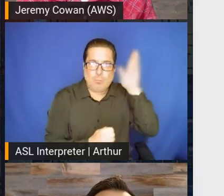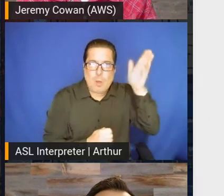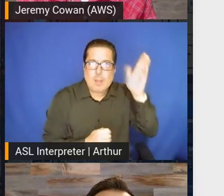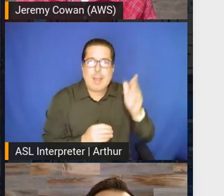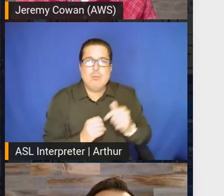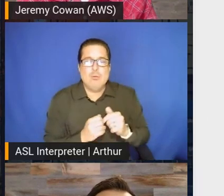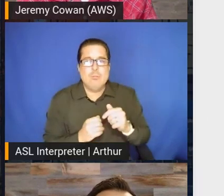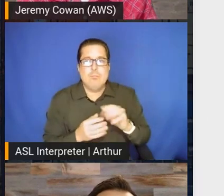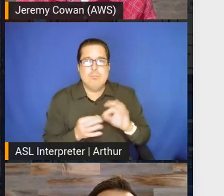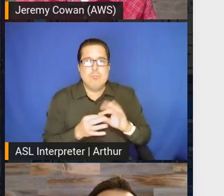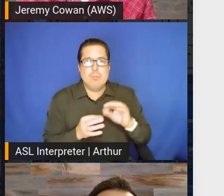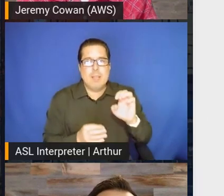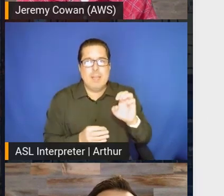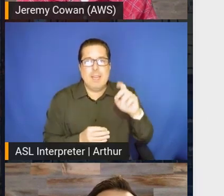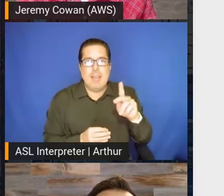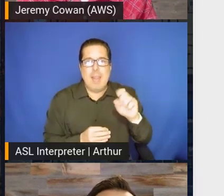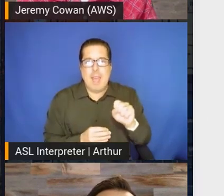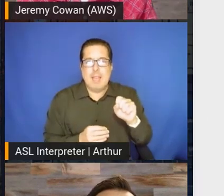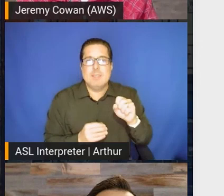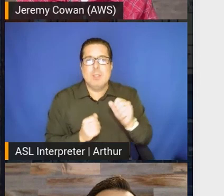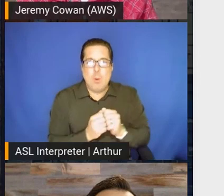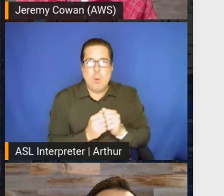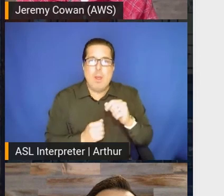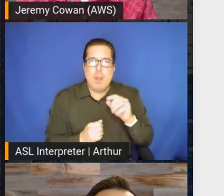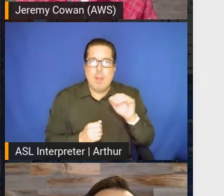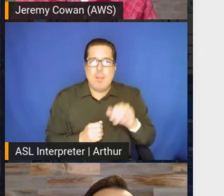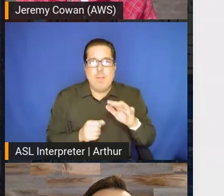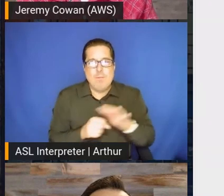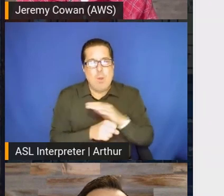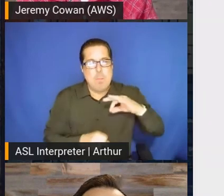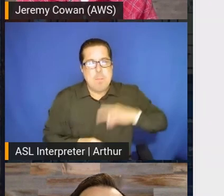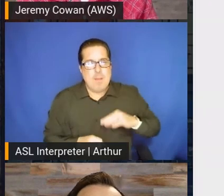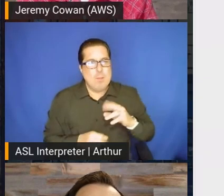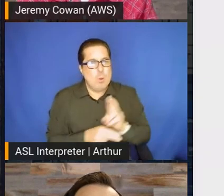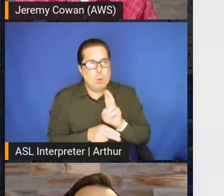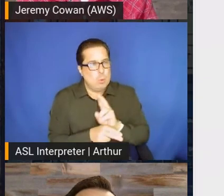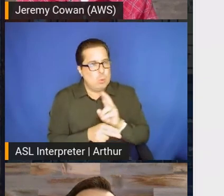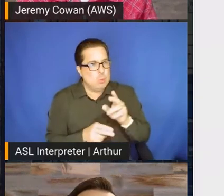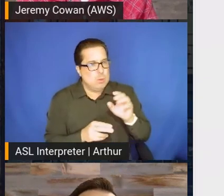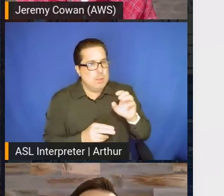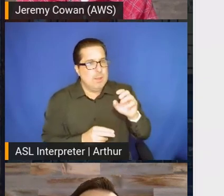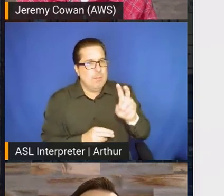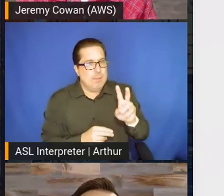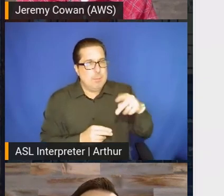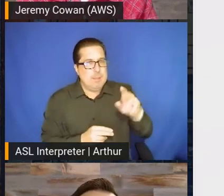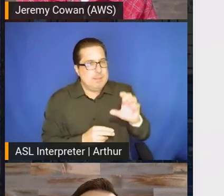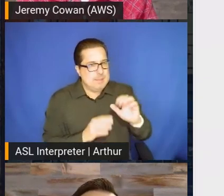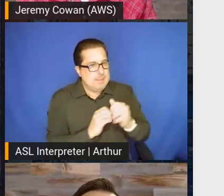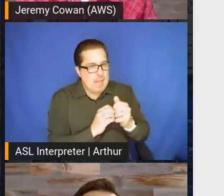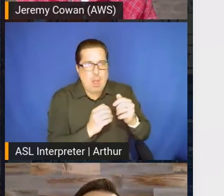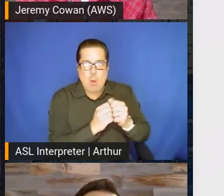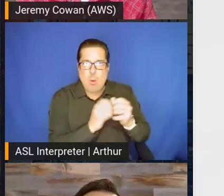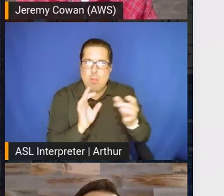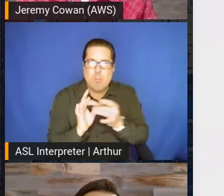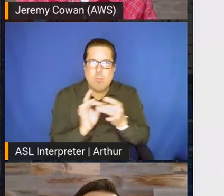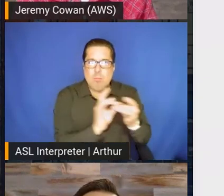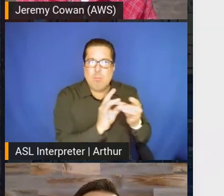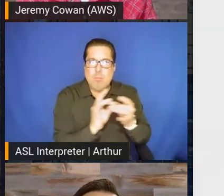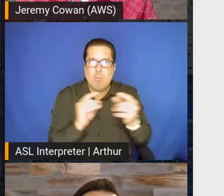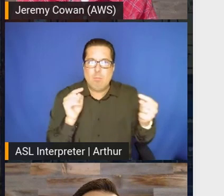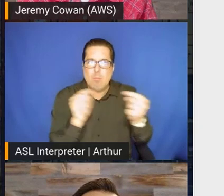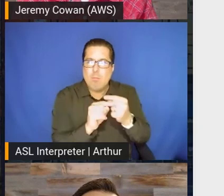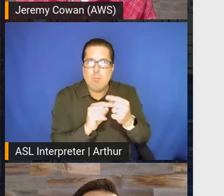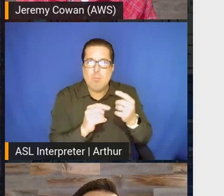how does EKS make use of all the cool benefits that VPC and the EC2 networking provide? So support